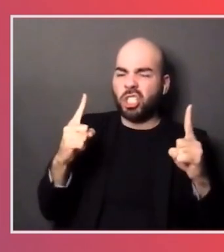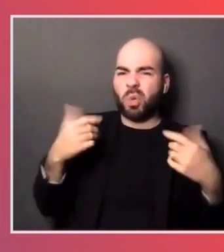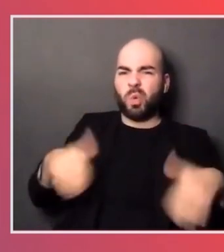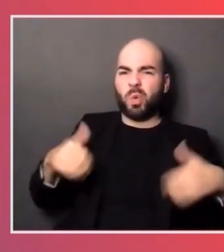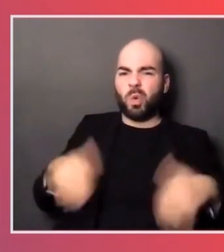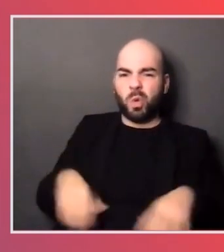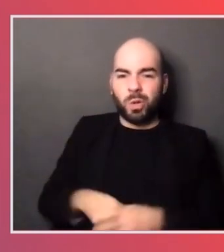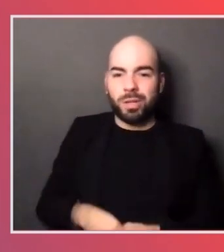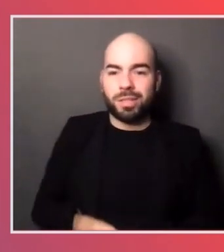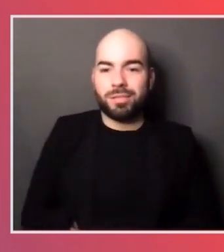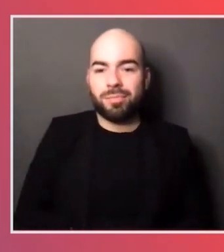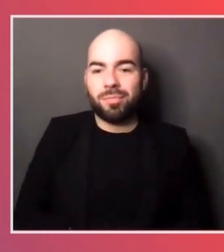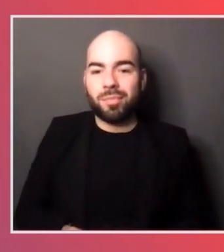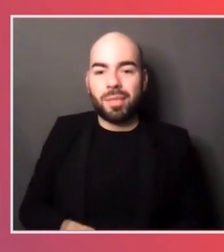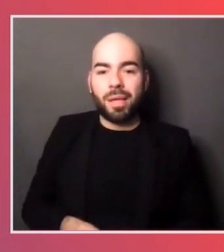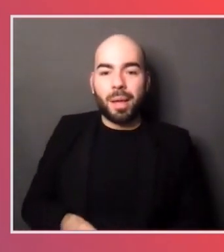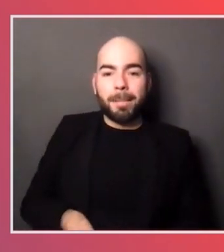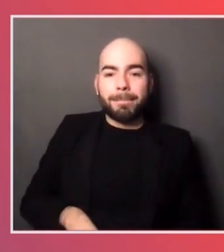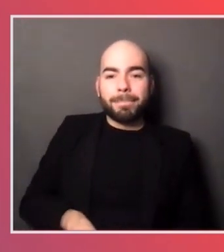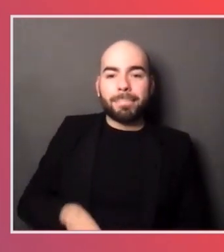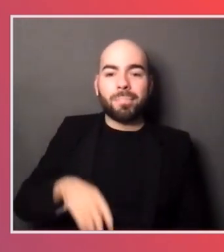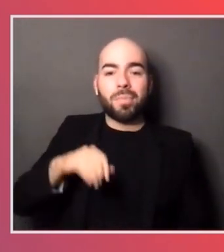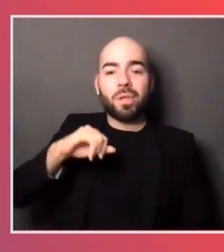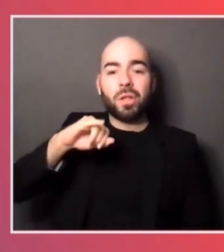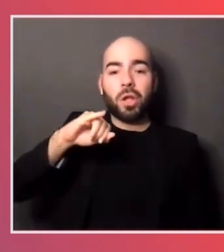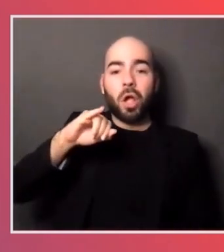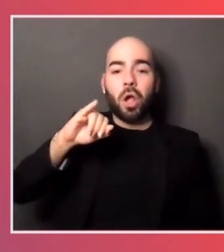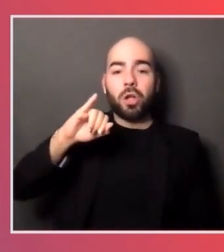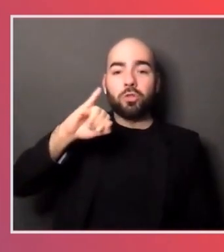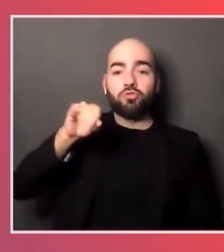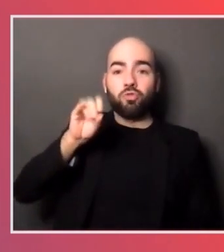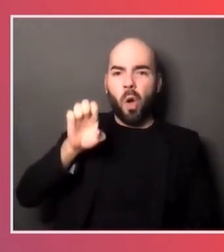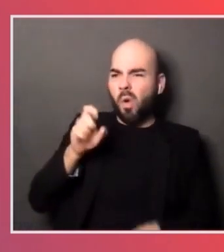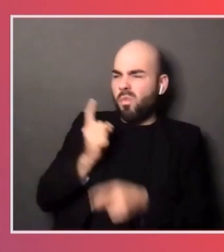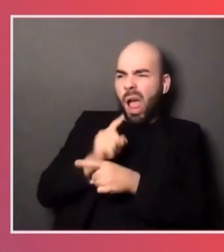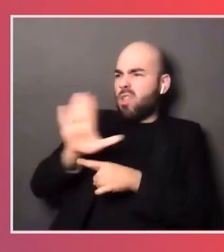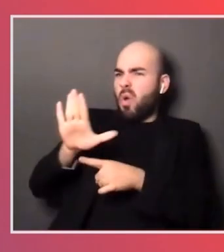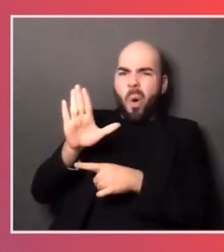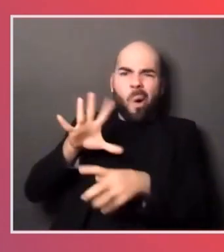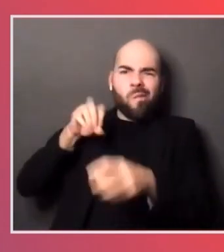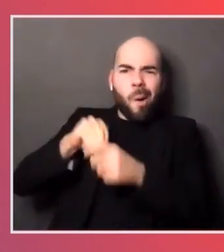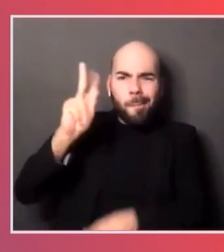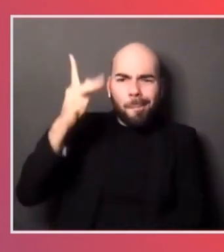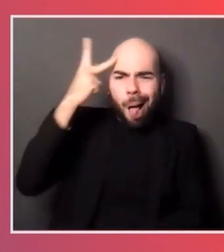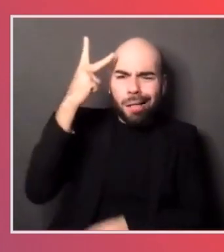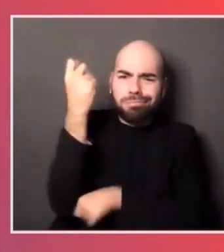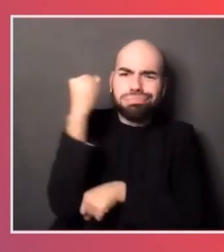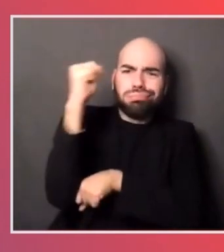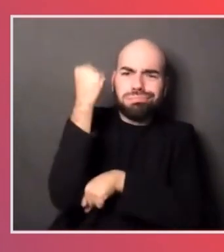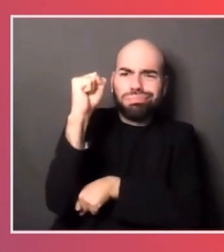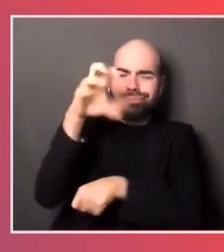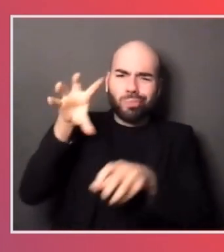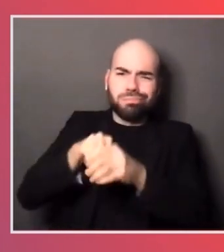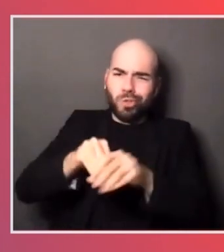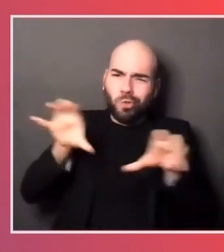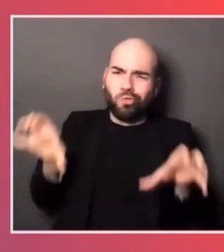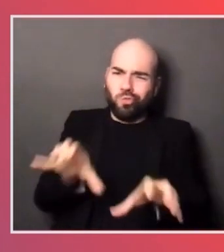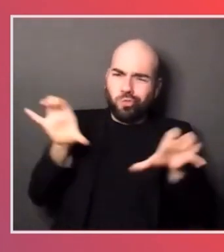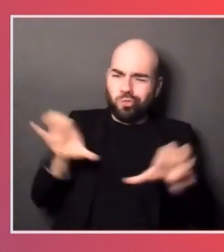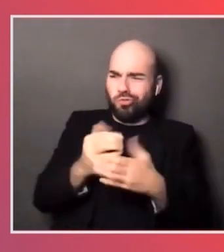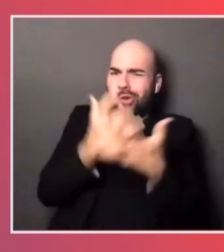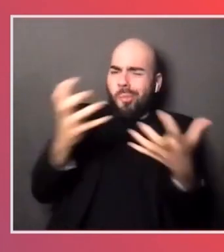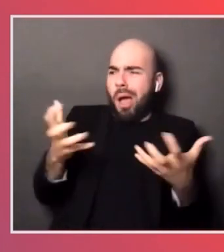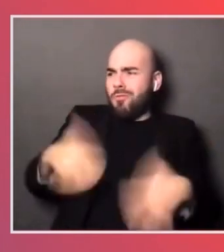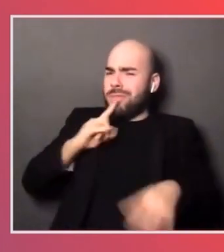has always been so inspiring and exciting and necessary. So thanks. I know that has an effect